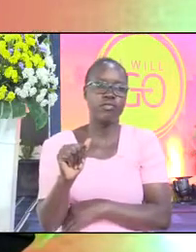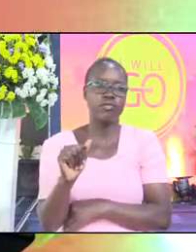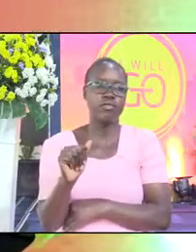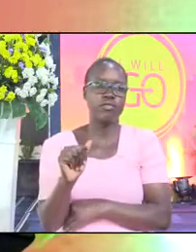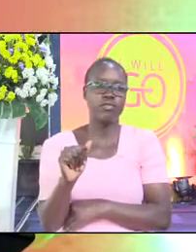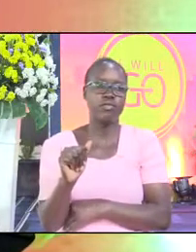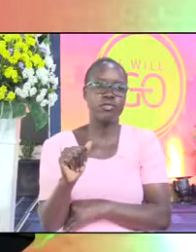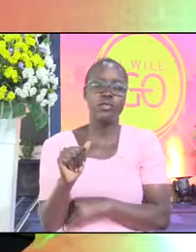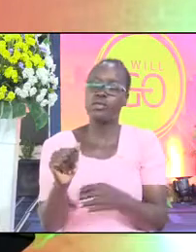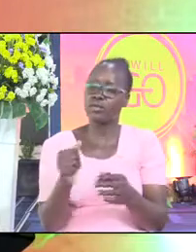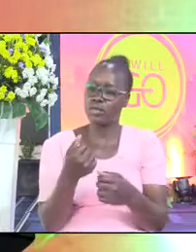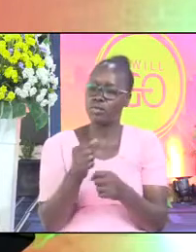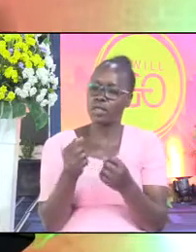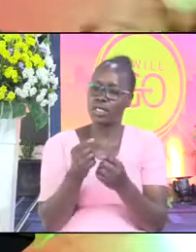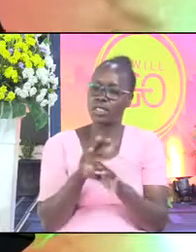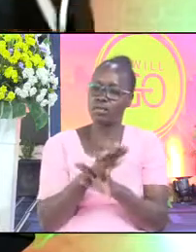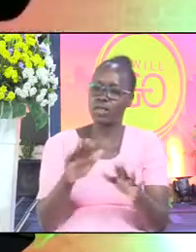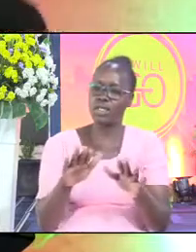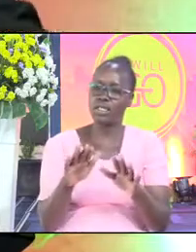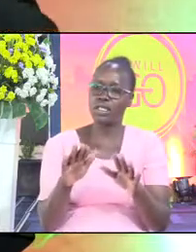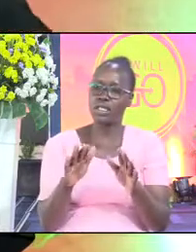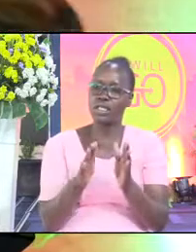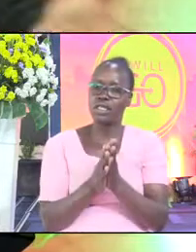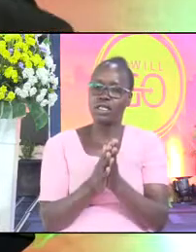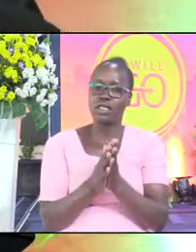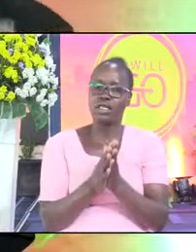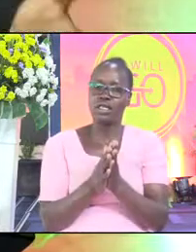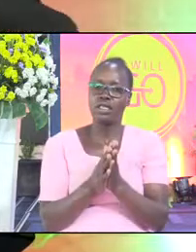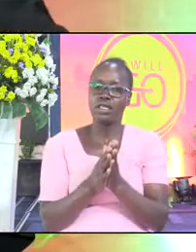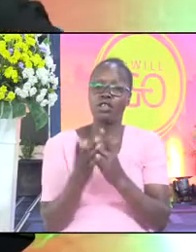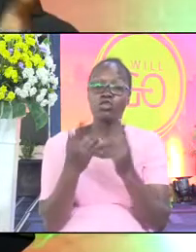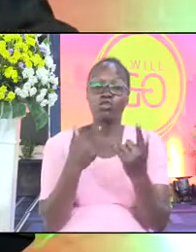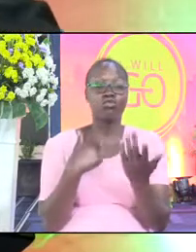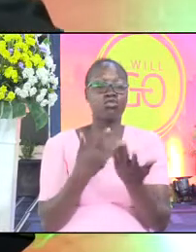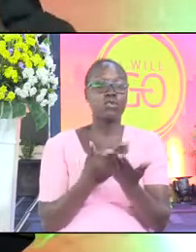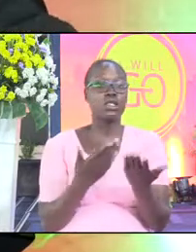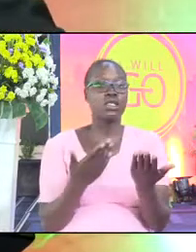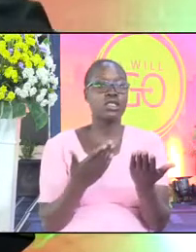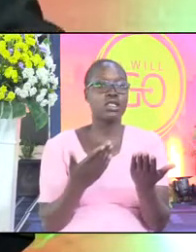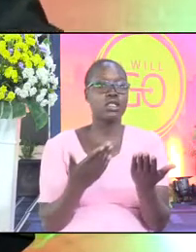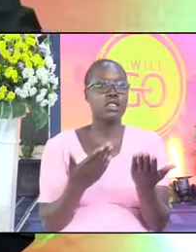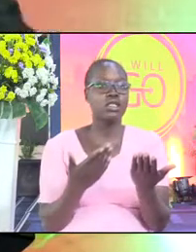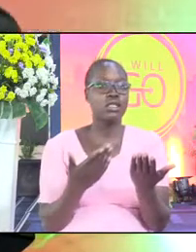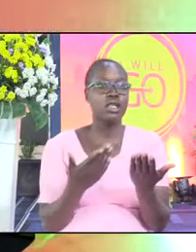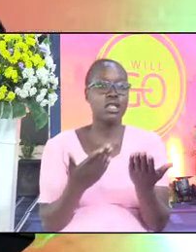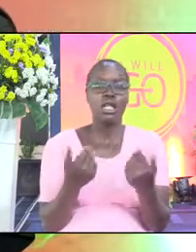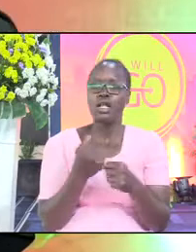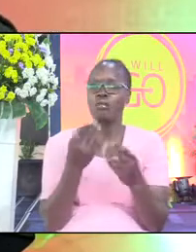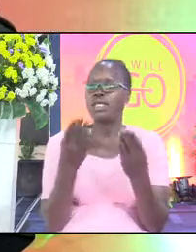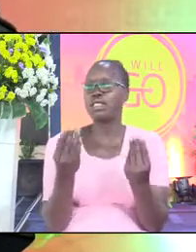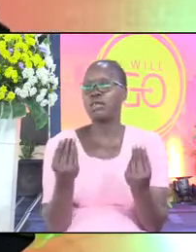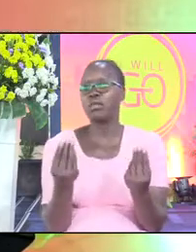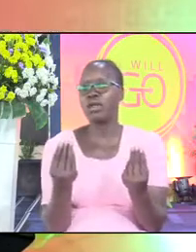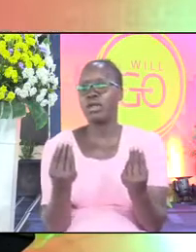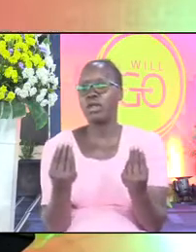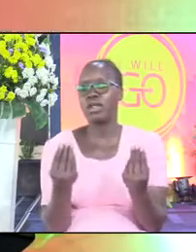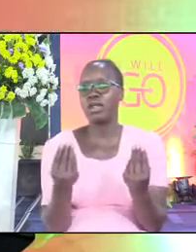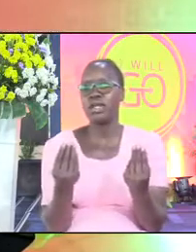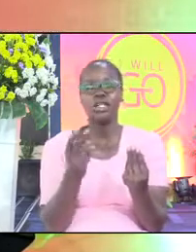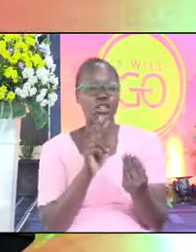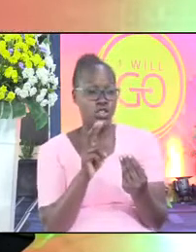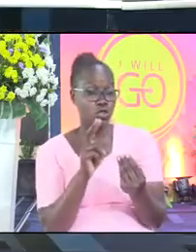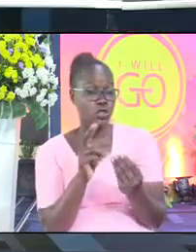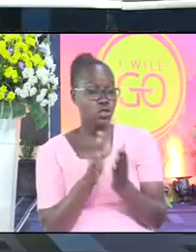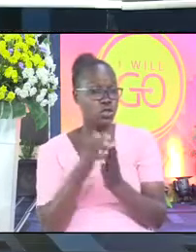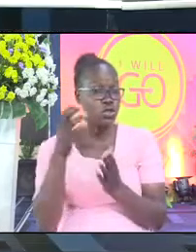Can I make it plain? Talk to me. I like a congregation that talks to me. Can I make it plain? You see,